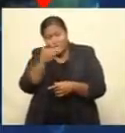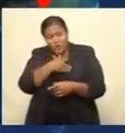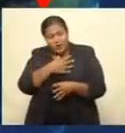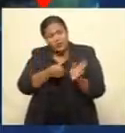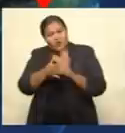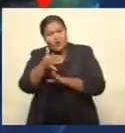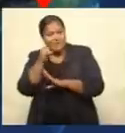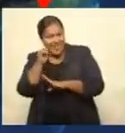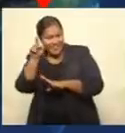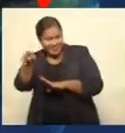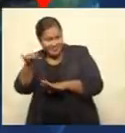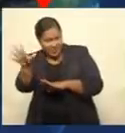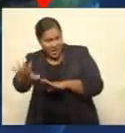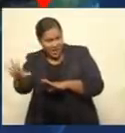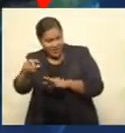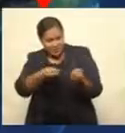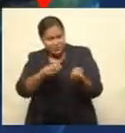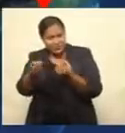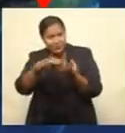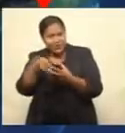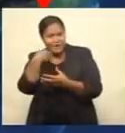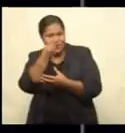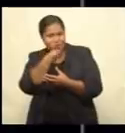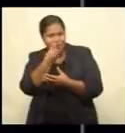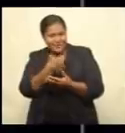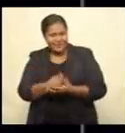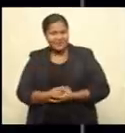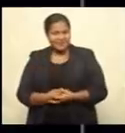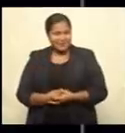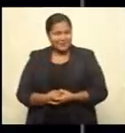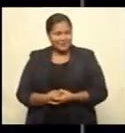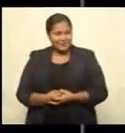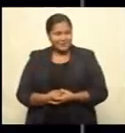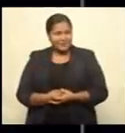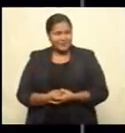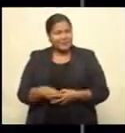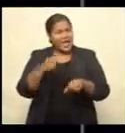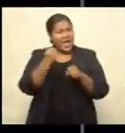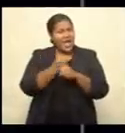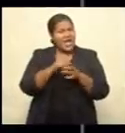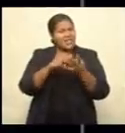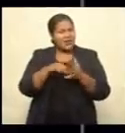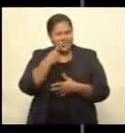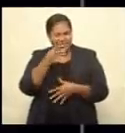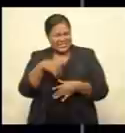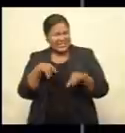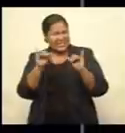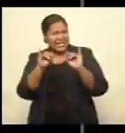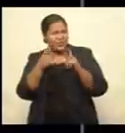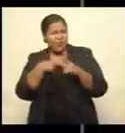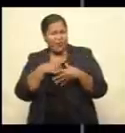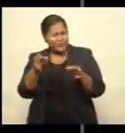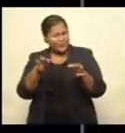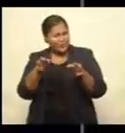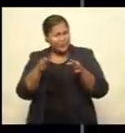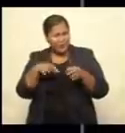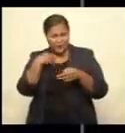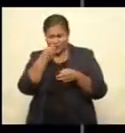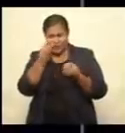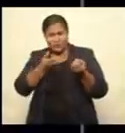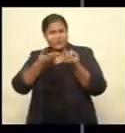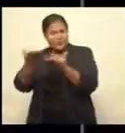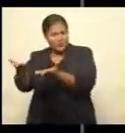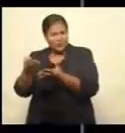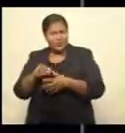these areas to deliver the ration packs. Gounder says this is one of the issues causing delays in ration distribution